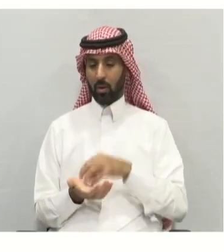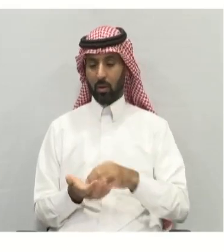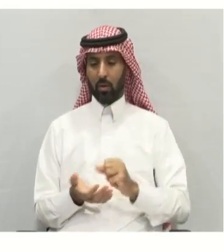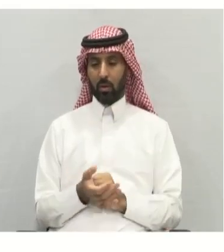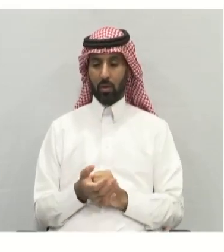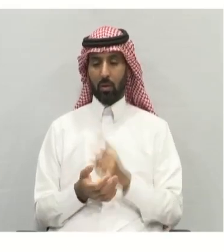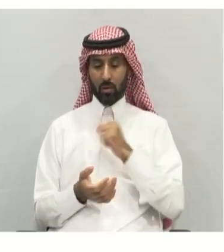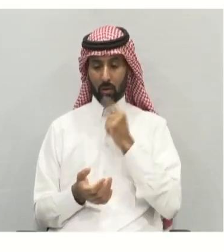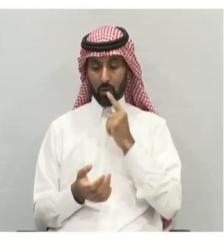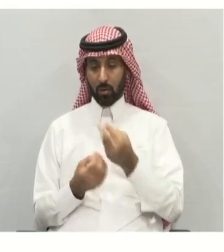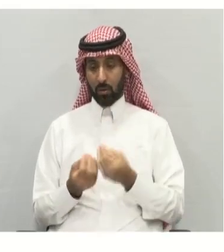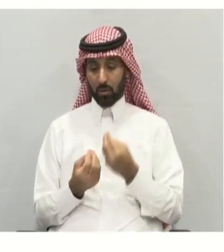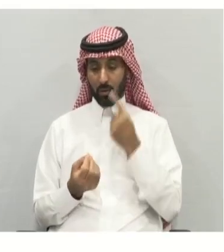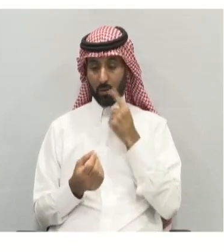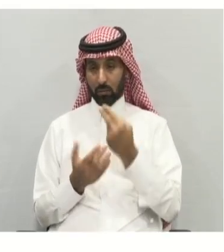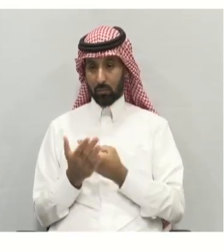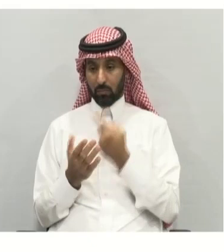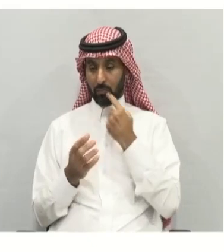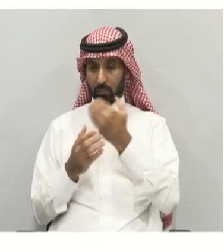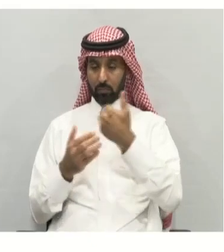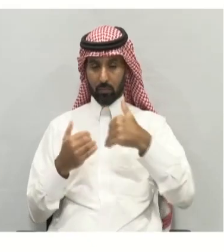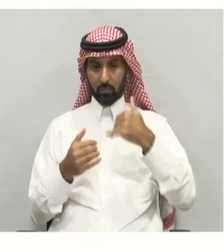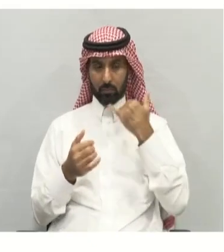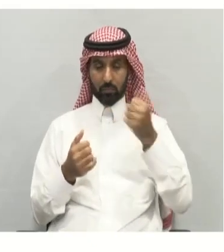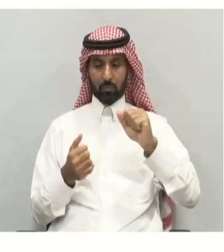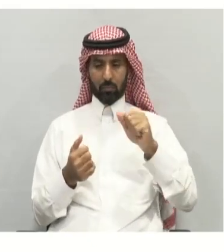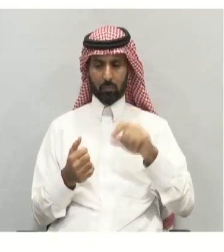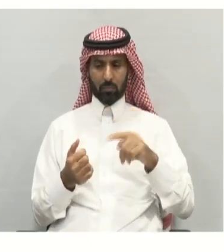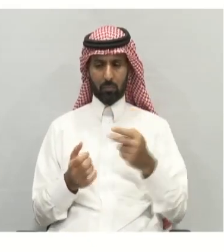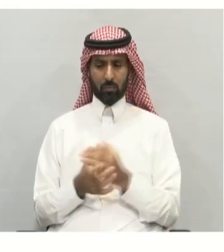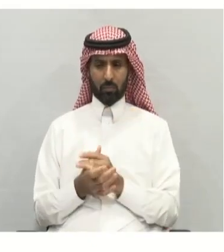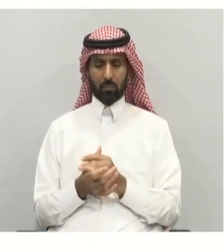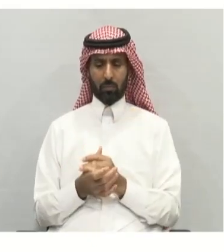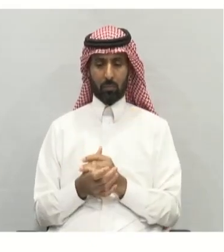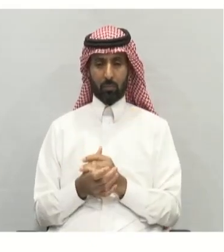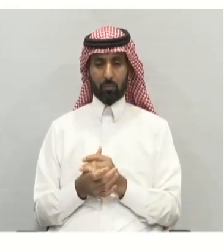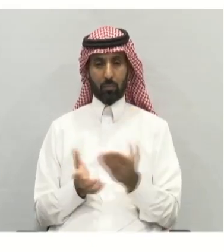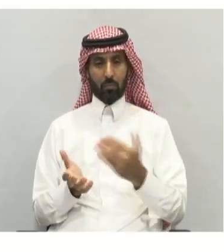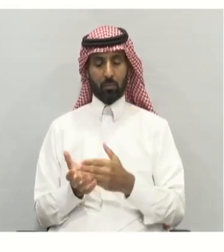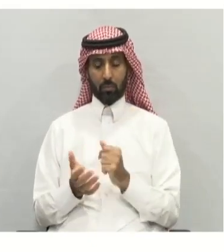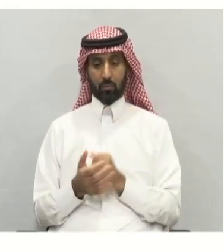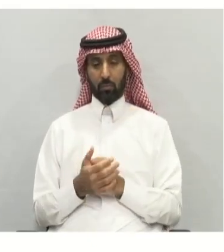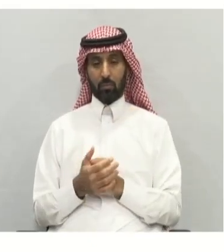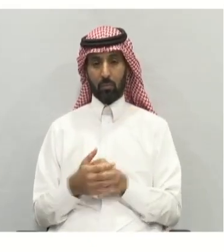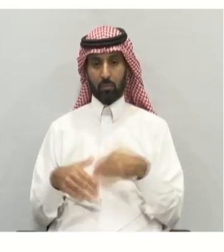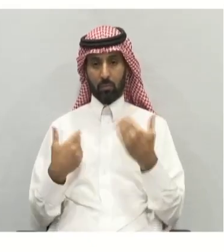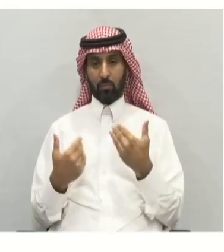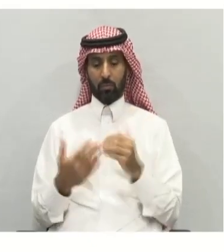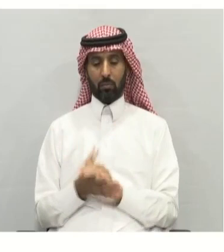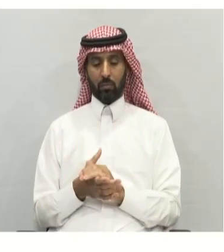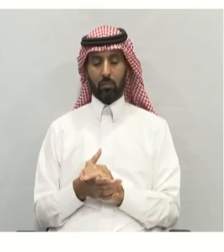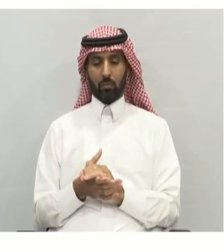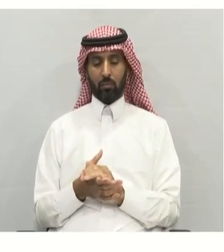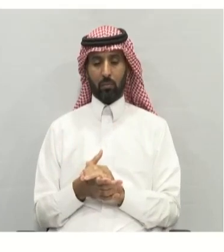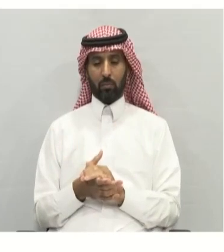And should we have a decorations? Yes or no, and what are they? So this was a fun exercise to